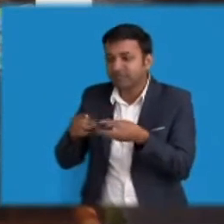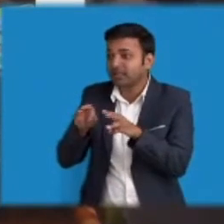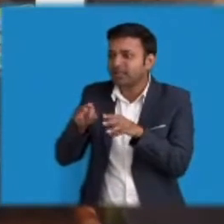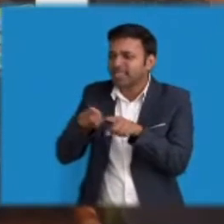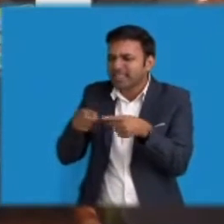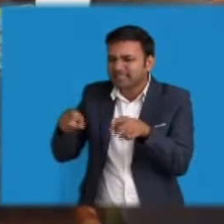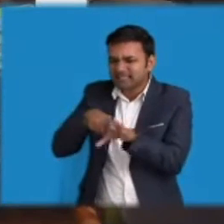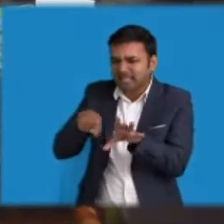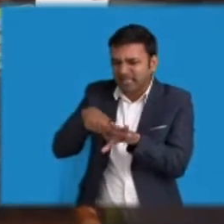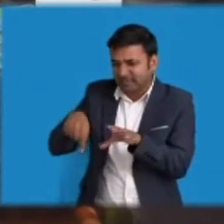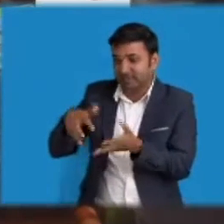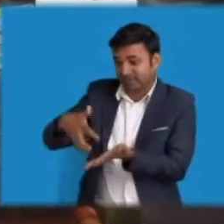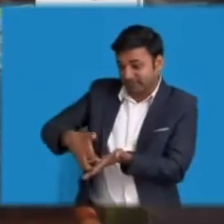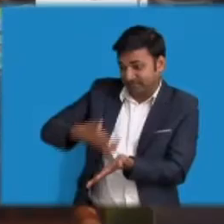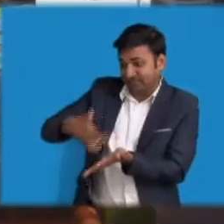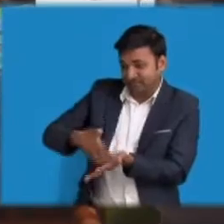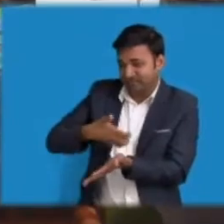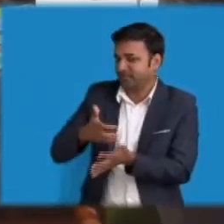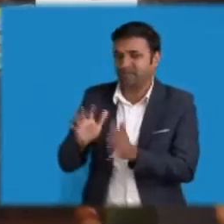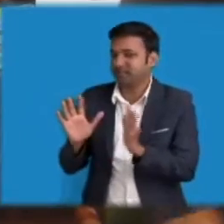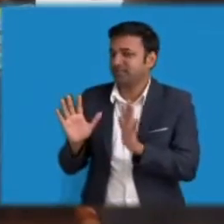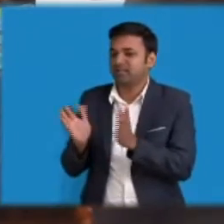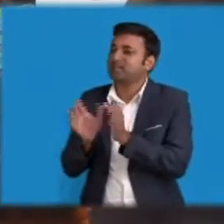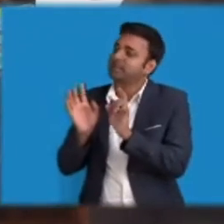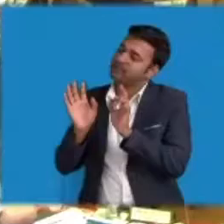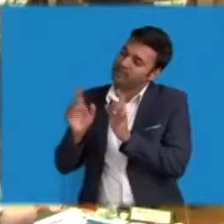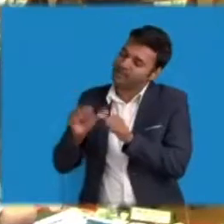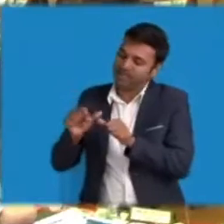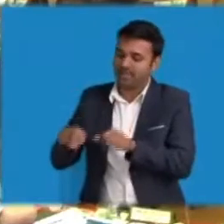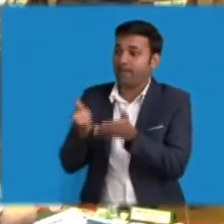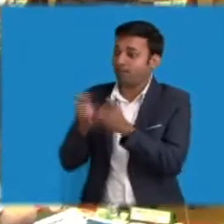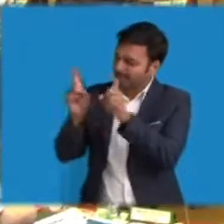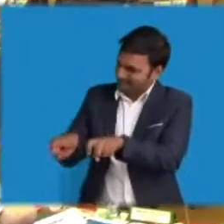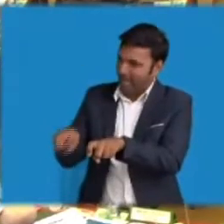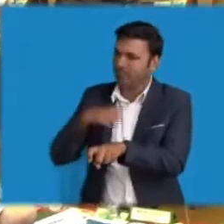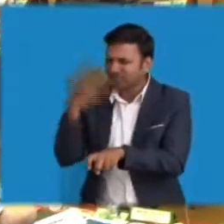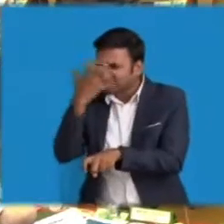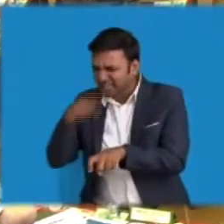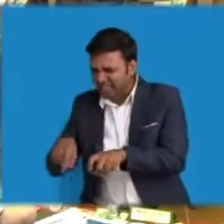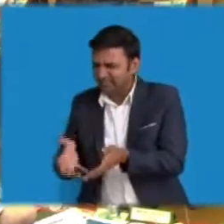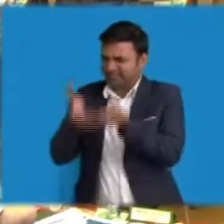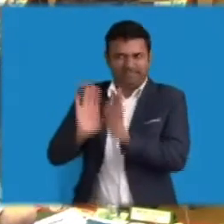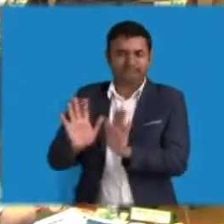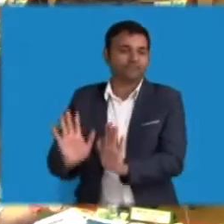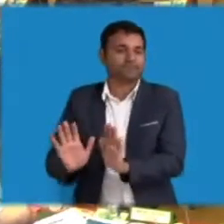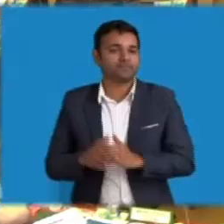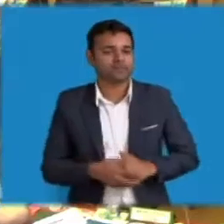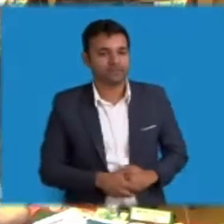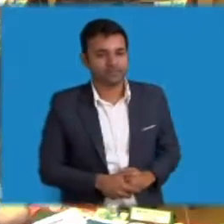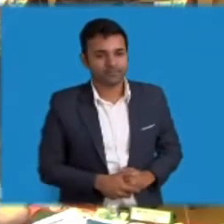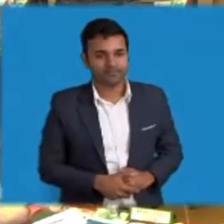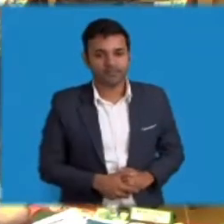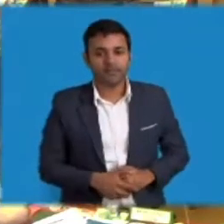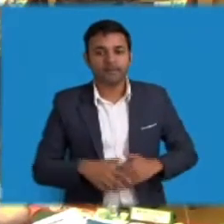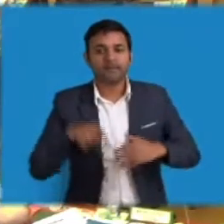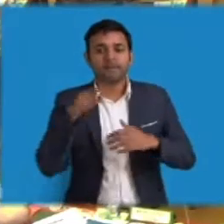The ship will stay right there. Thank you, Madam Speaker. Thank you, Honourable William Ngawuka. Yes, Madam Speaker, with the